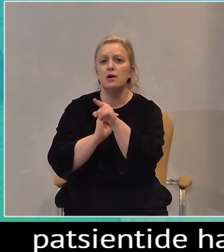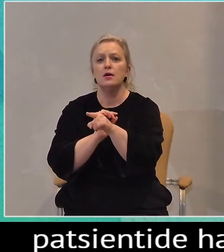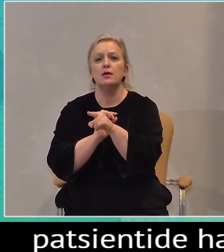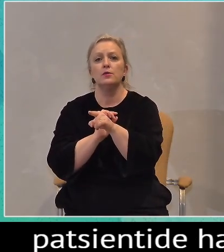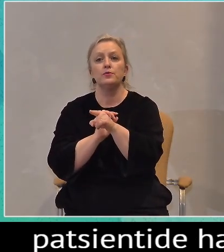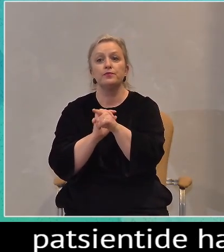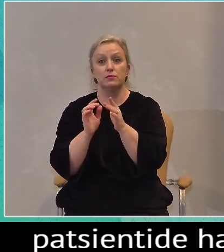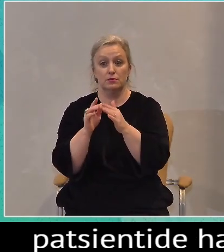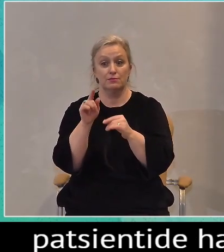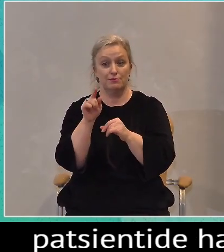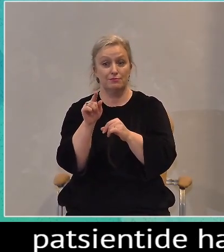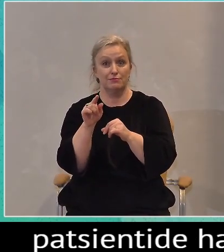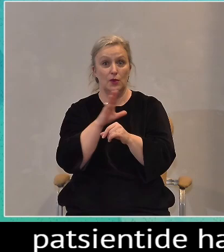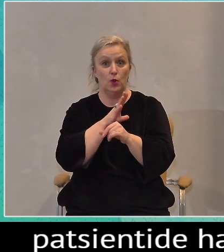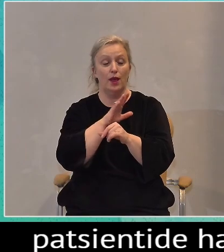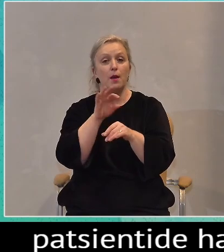patient with a lighter